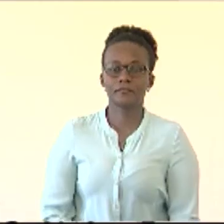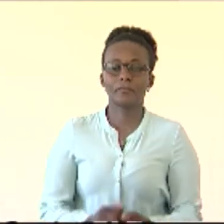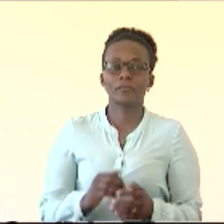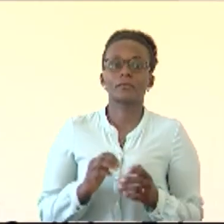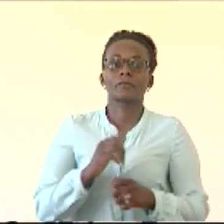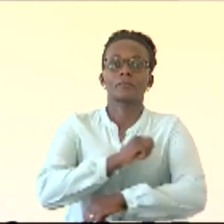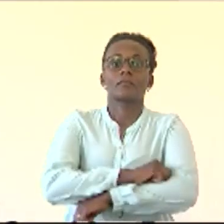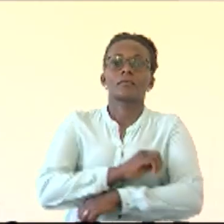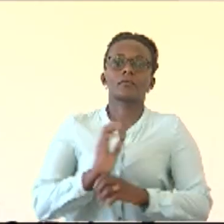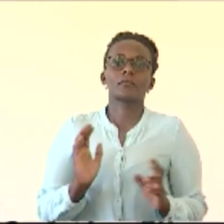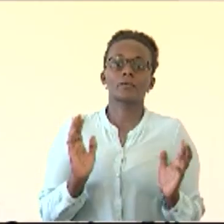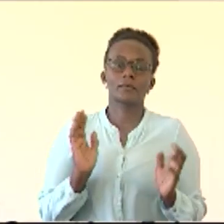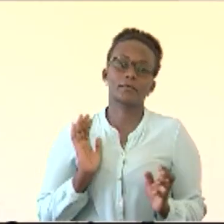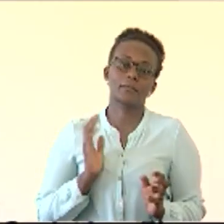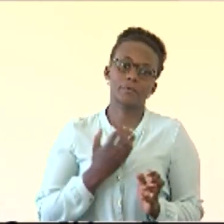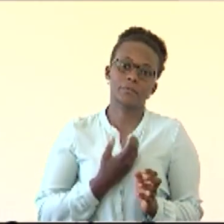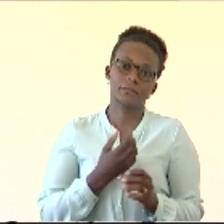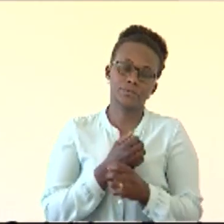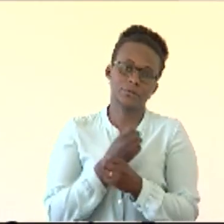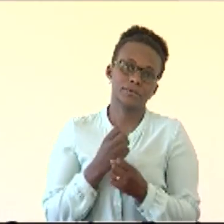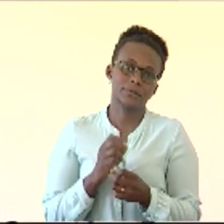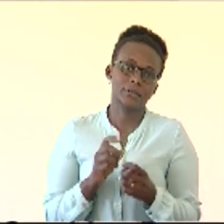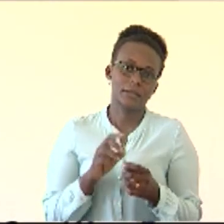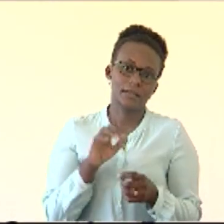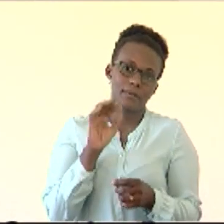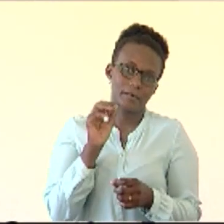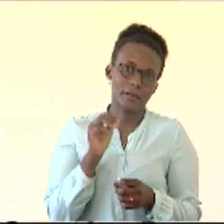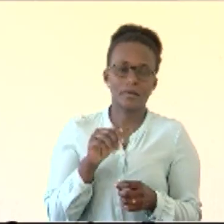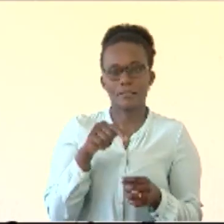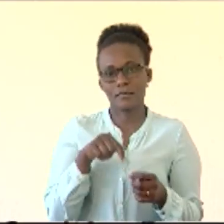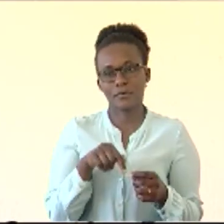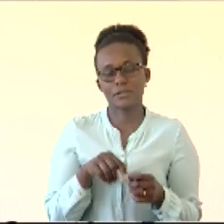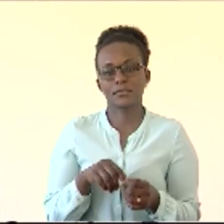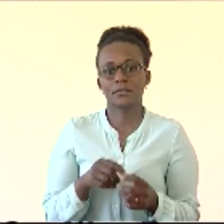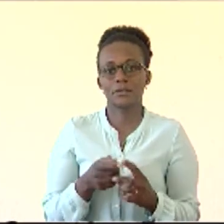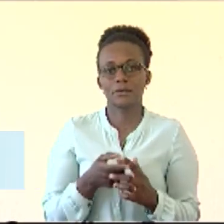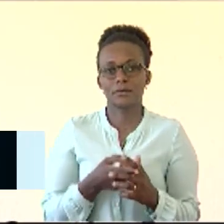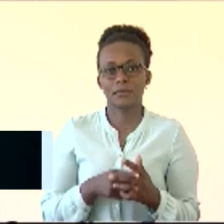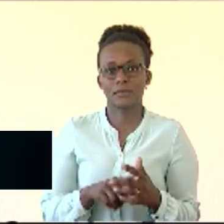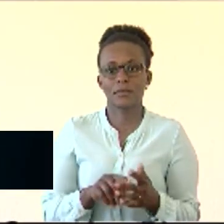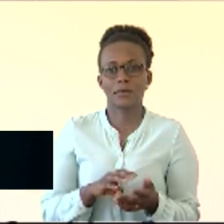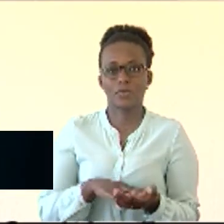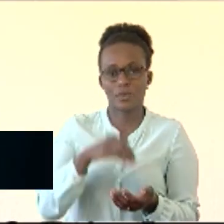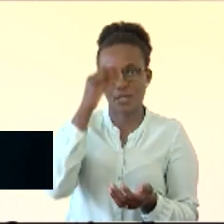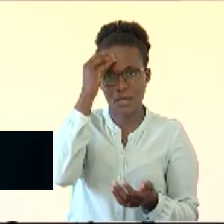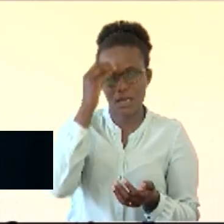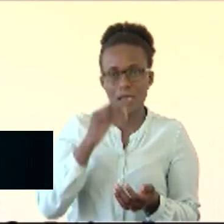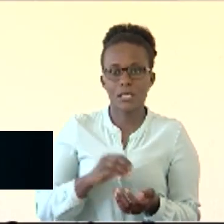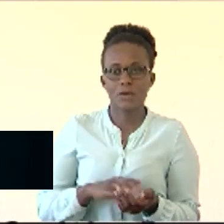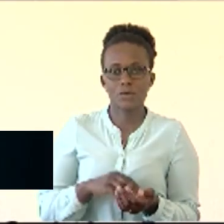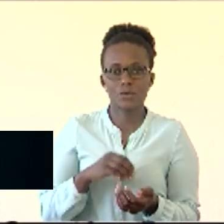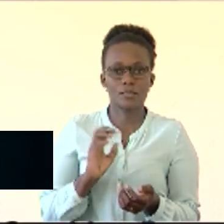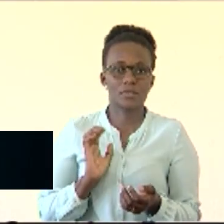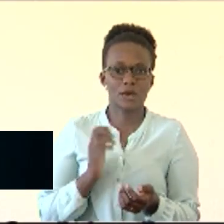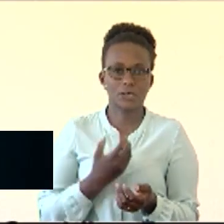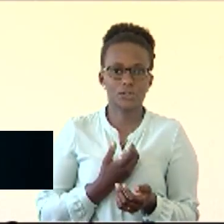dear wonderful students of Senior 3, I just want to welcome you to this lesson number 7 of